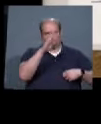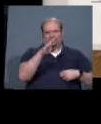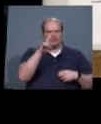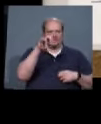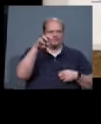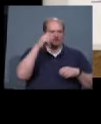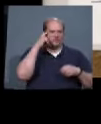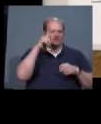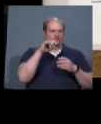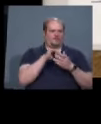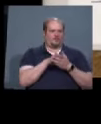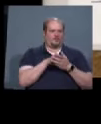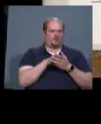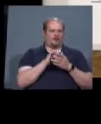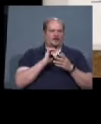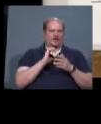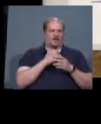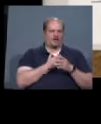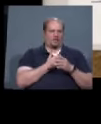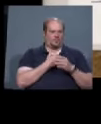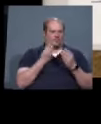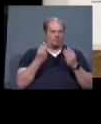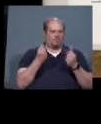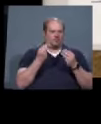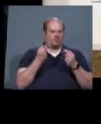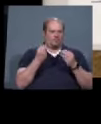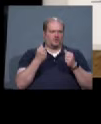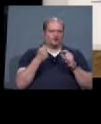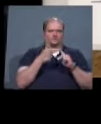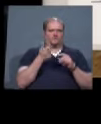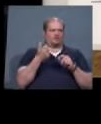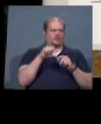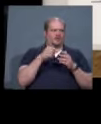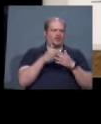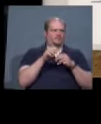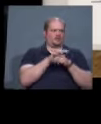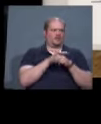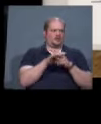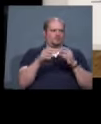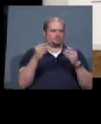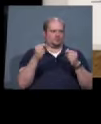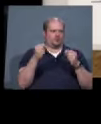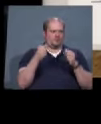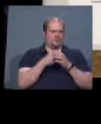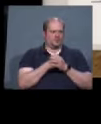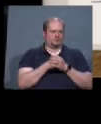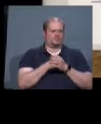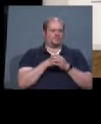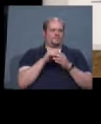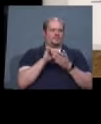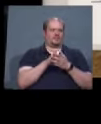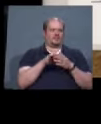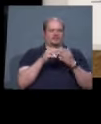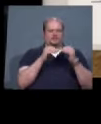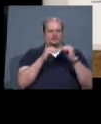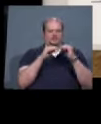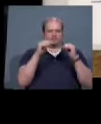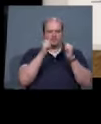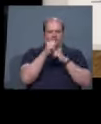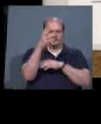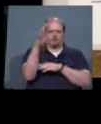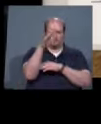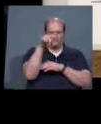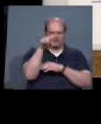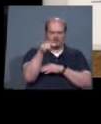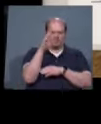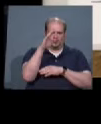view of our property from any of the neighbors' property. The sight lines with the trees